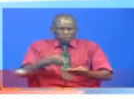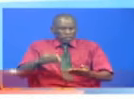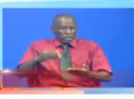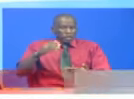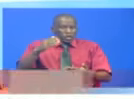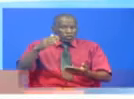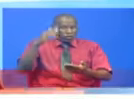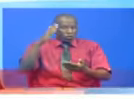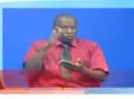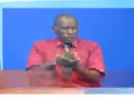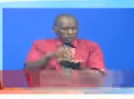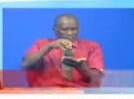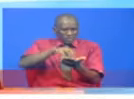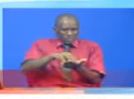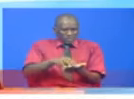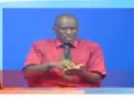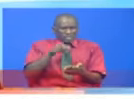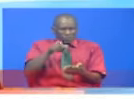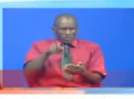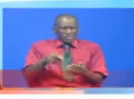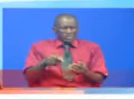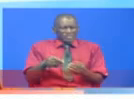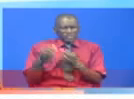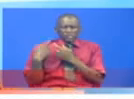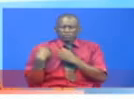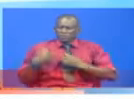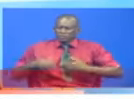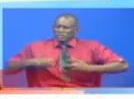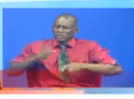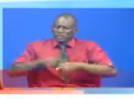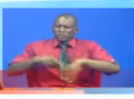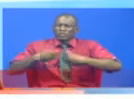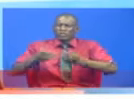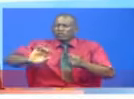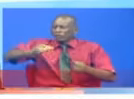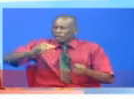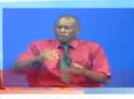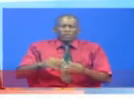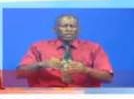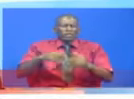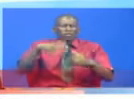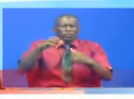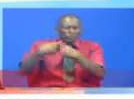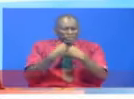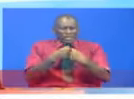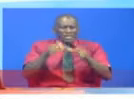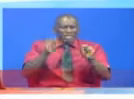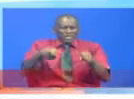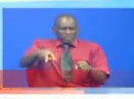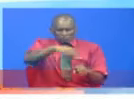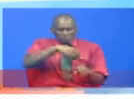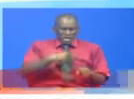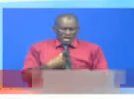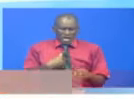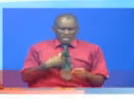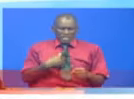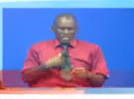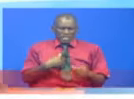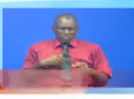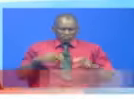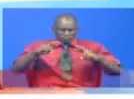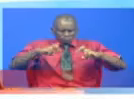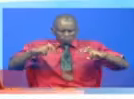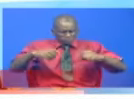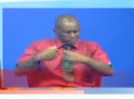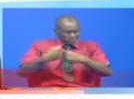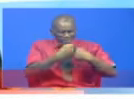responsibility fell upon the counties themselves. So yes, we have had contact tracing challenges